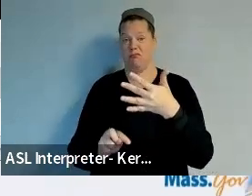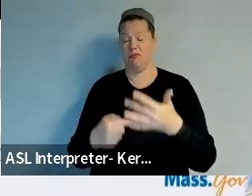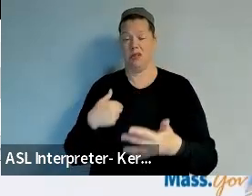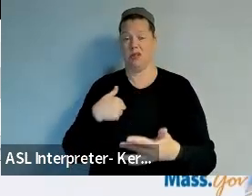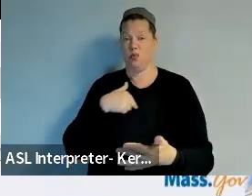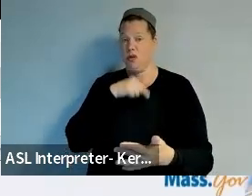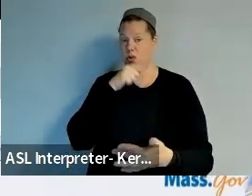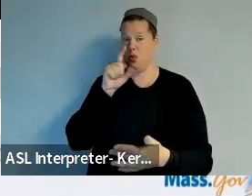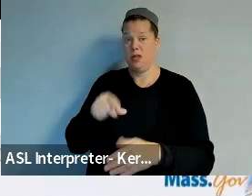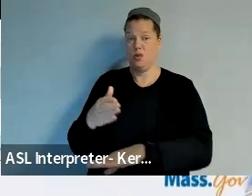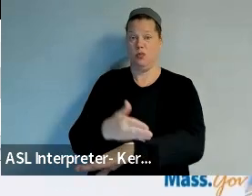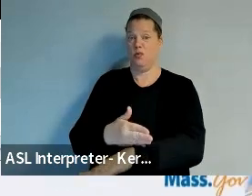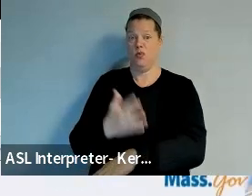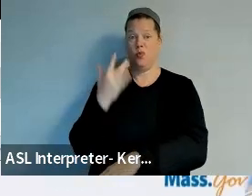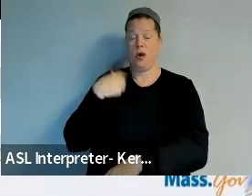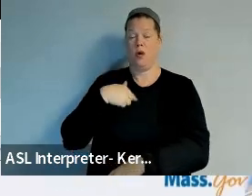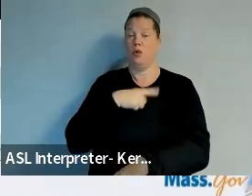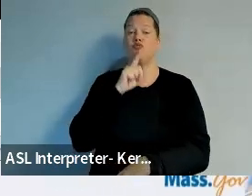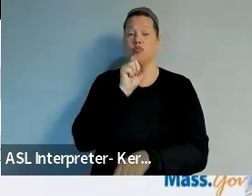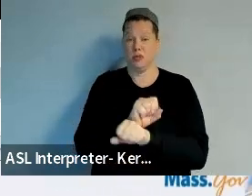Continue.